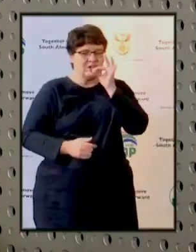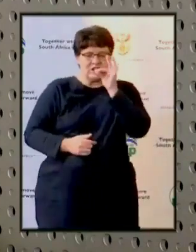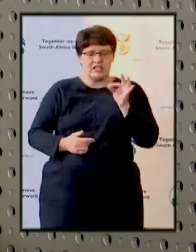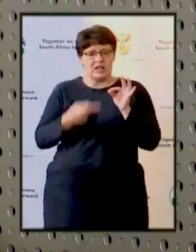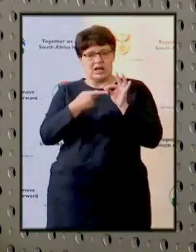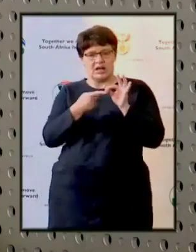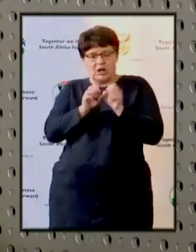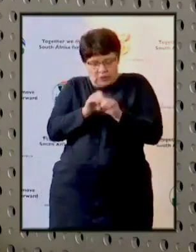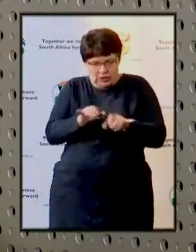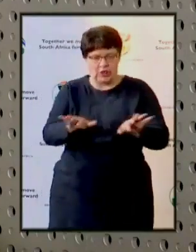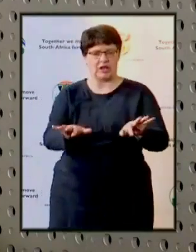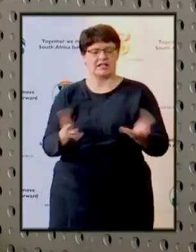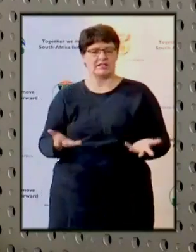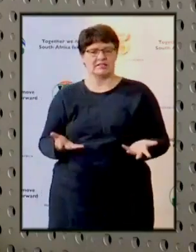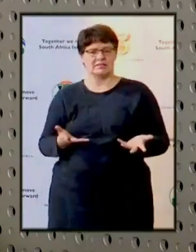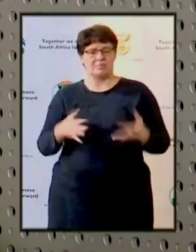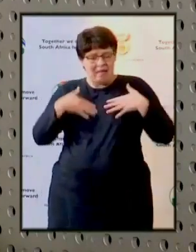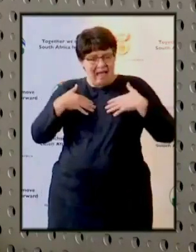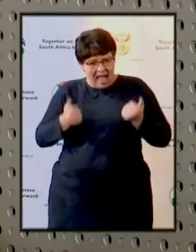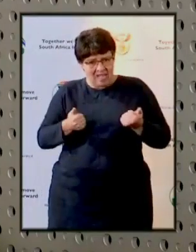of health-related reasons,